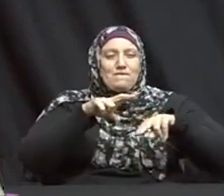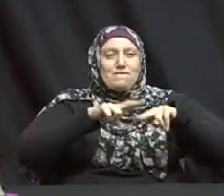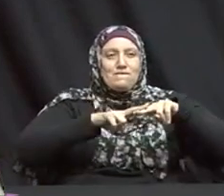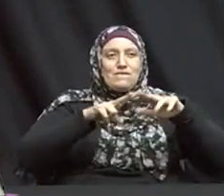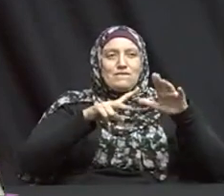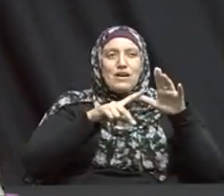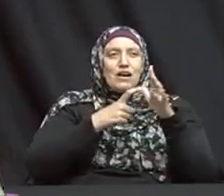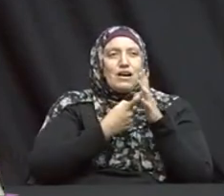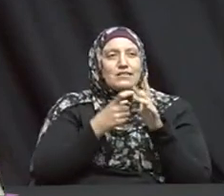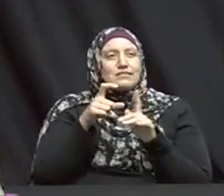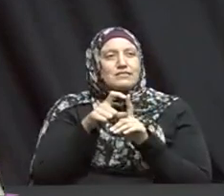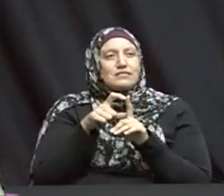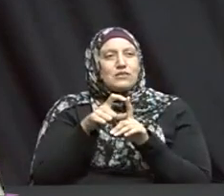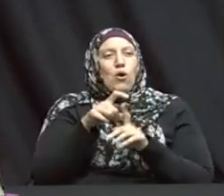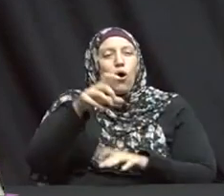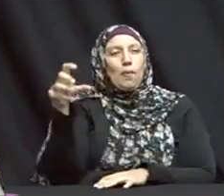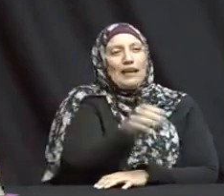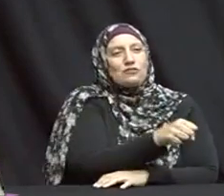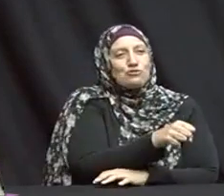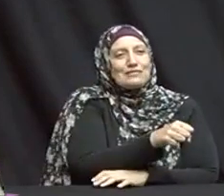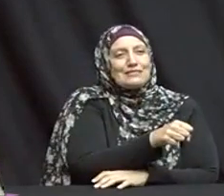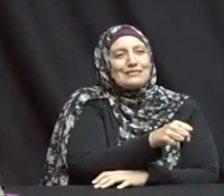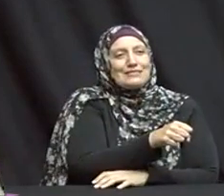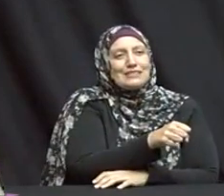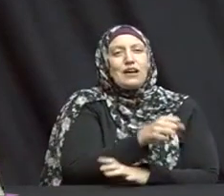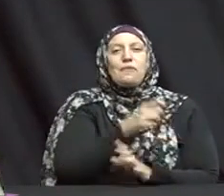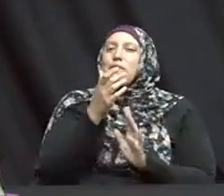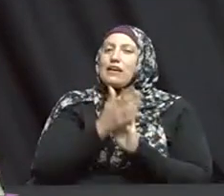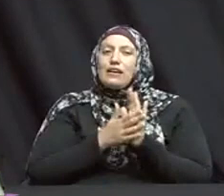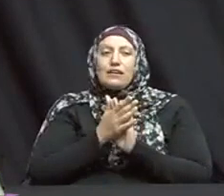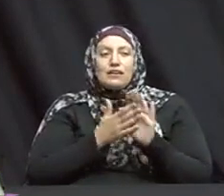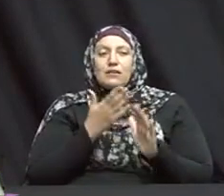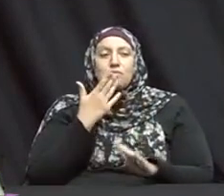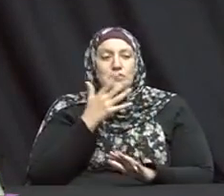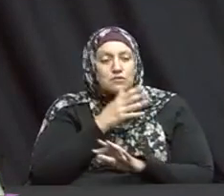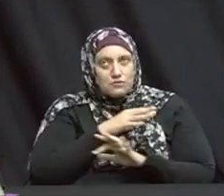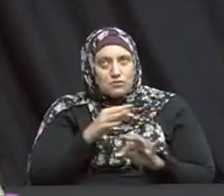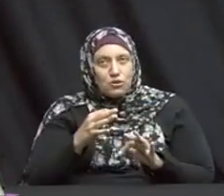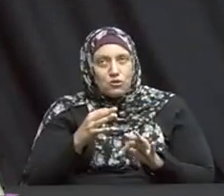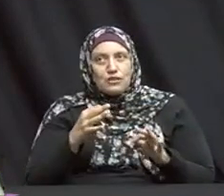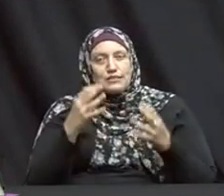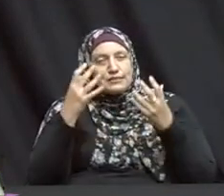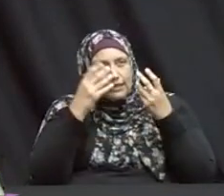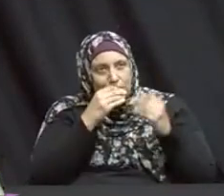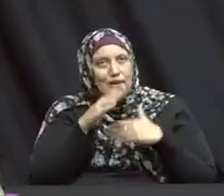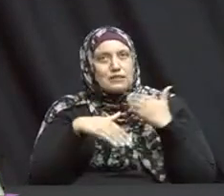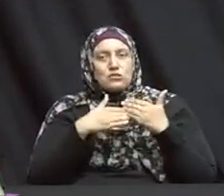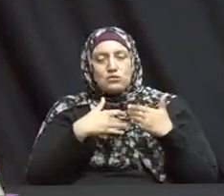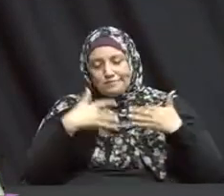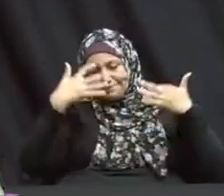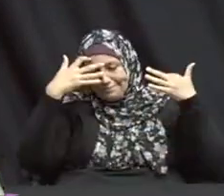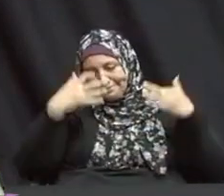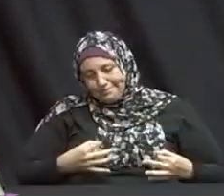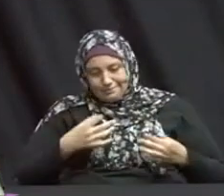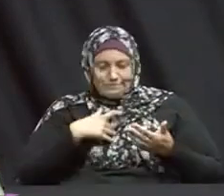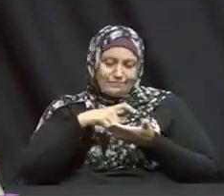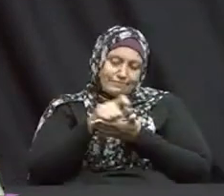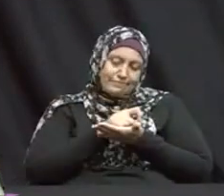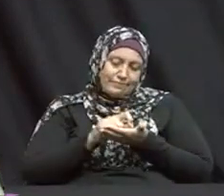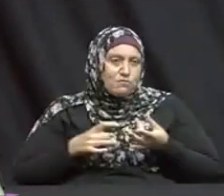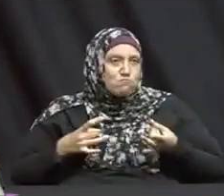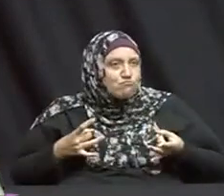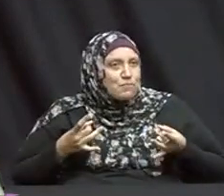tonight you don't sleep unless you have already prepared your will. Let us see how many of us have prepared and are going to prepare our will